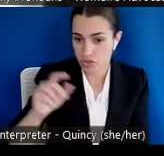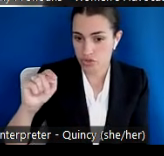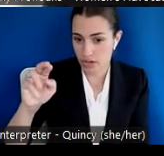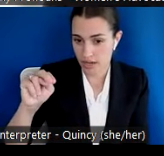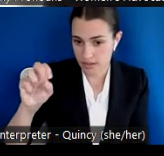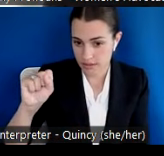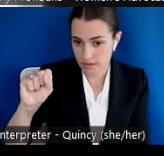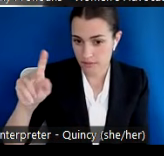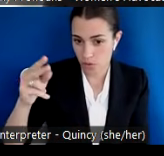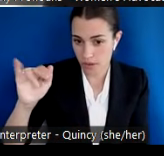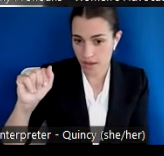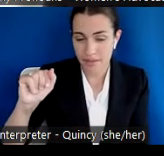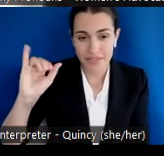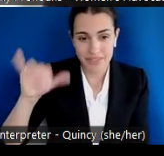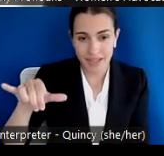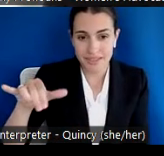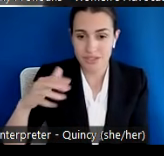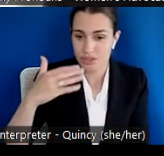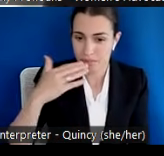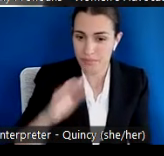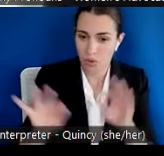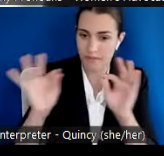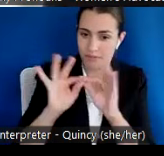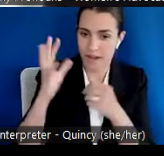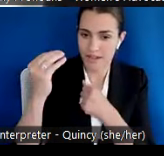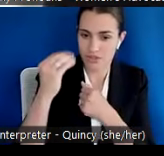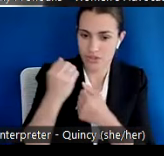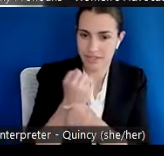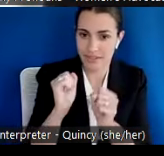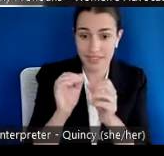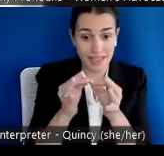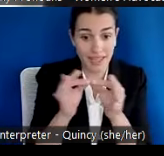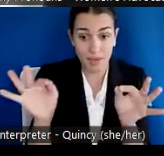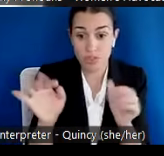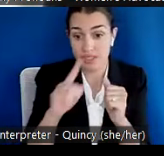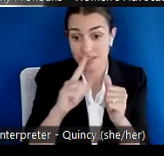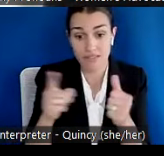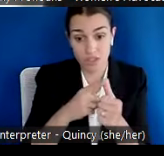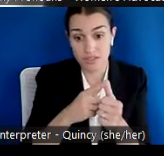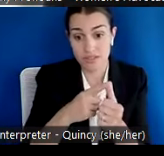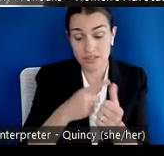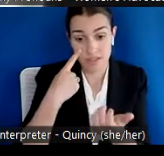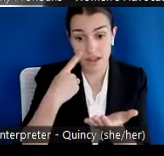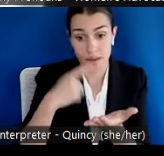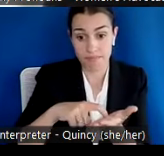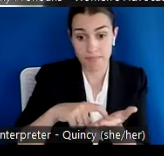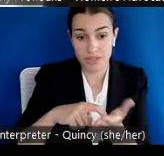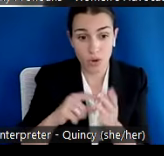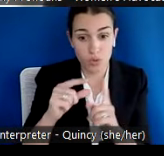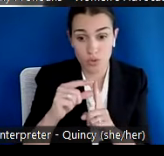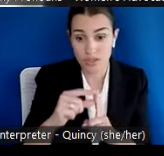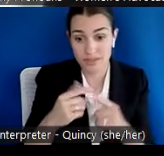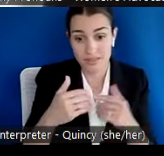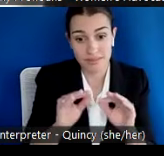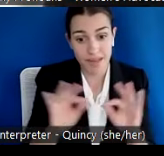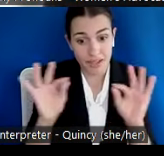part of external safety, because the language is the first step to dehumanization. So like our words really do matter, and the things that we say